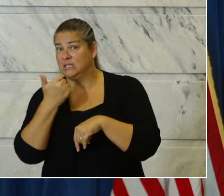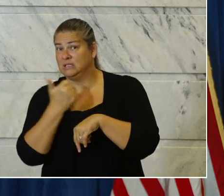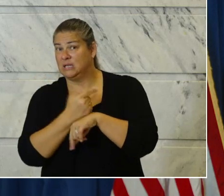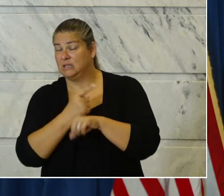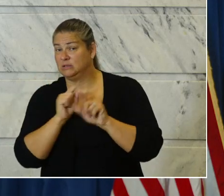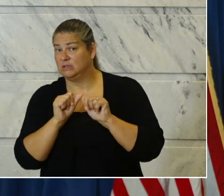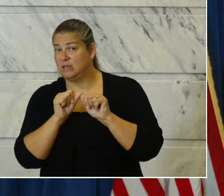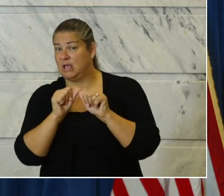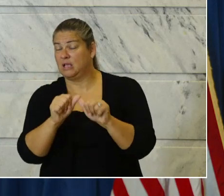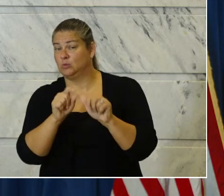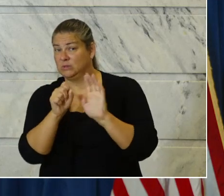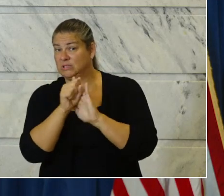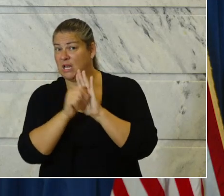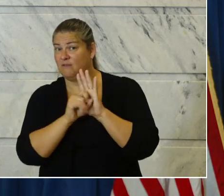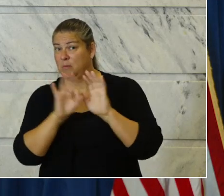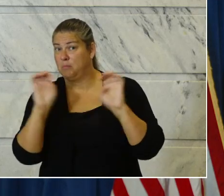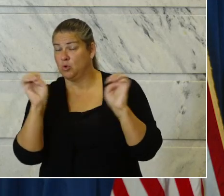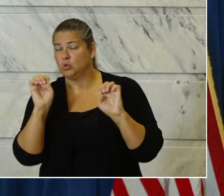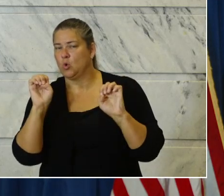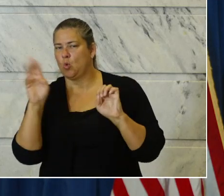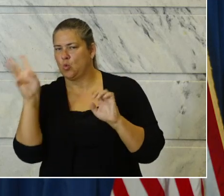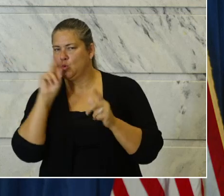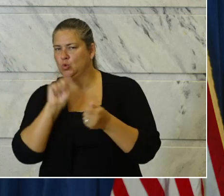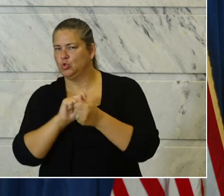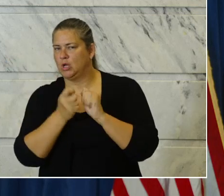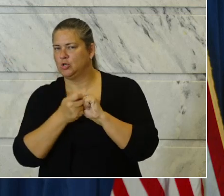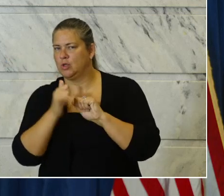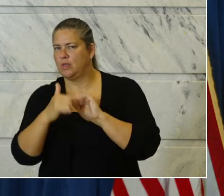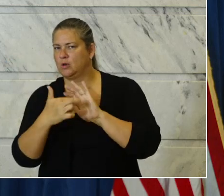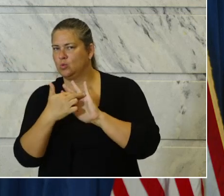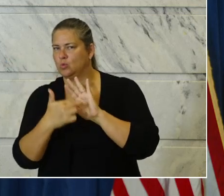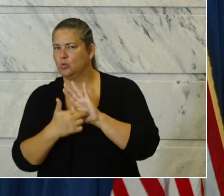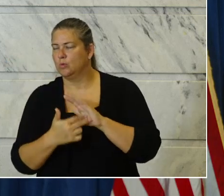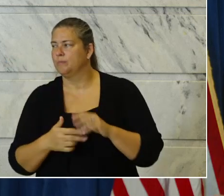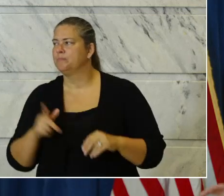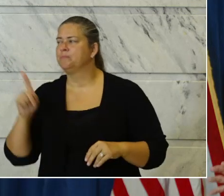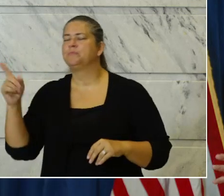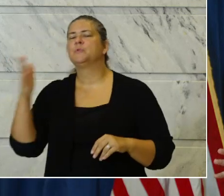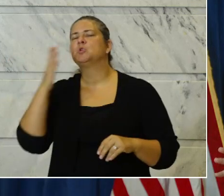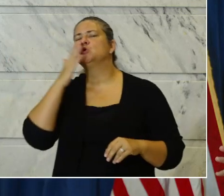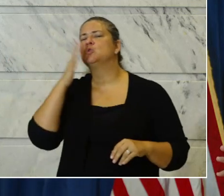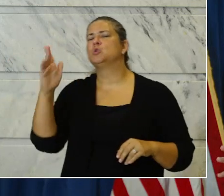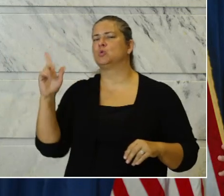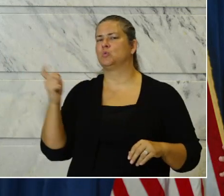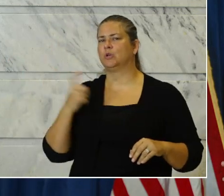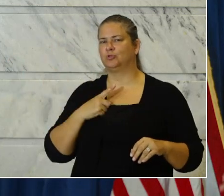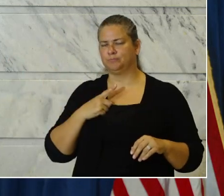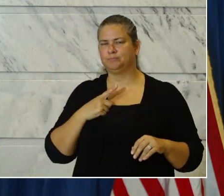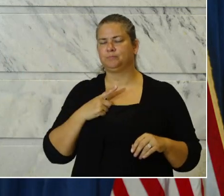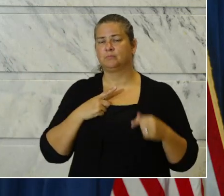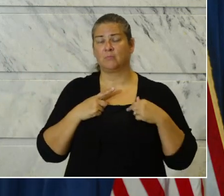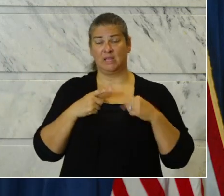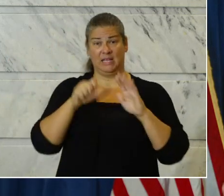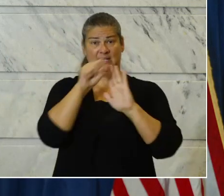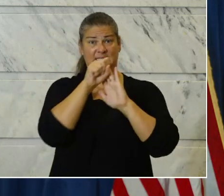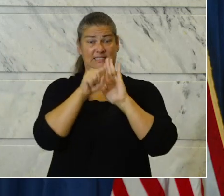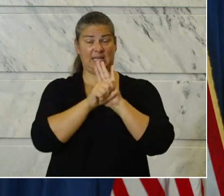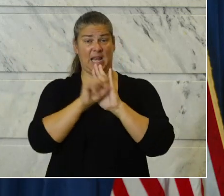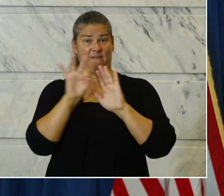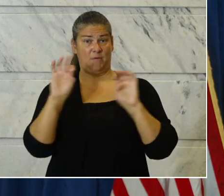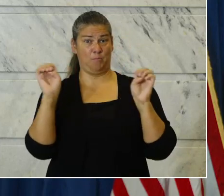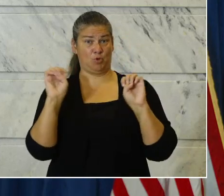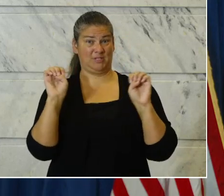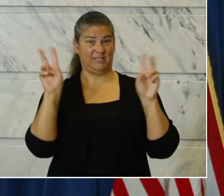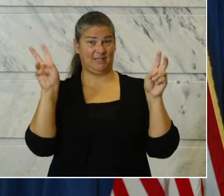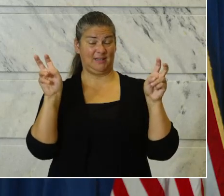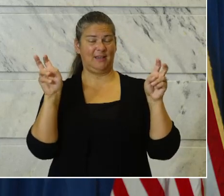possibility it could be amended for it to go? That's a good question. The state of emergency